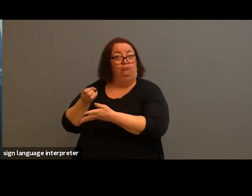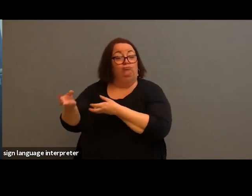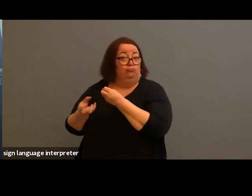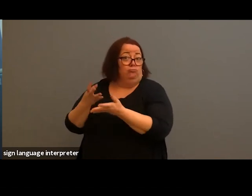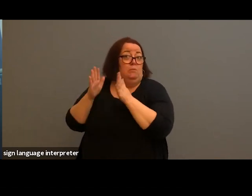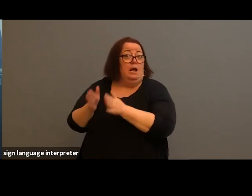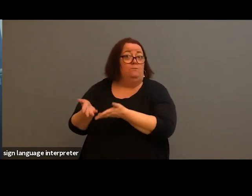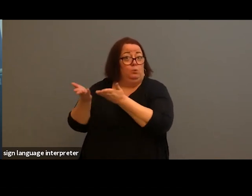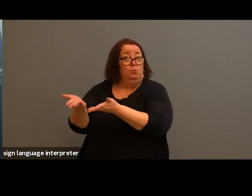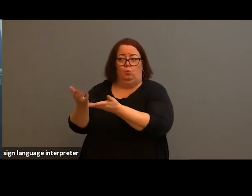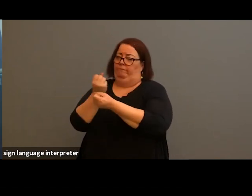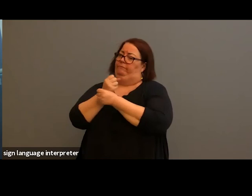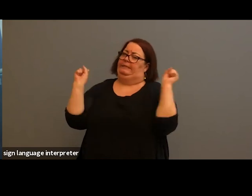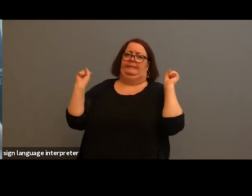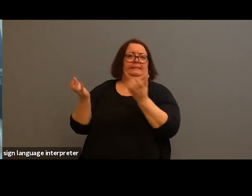very important